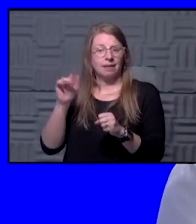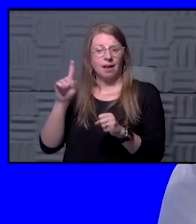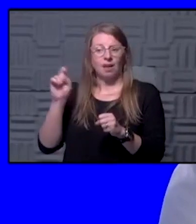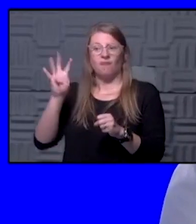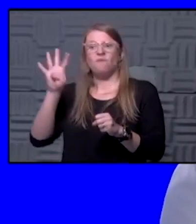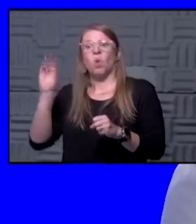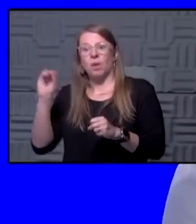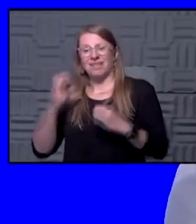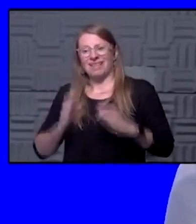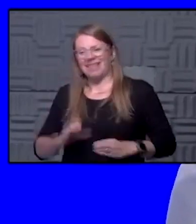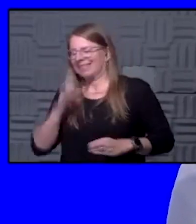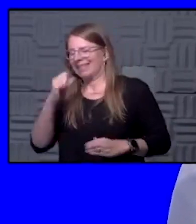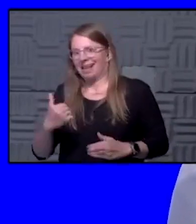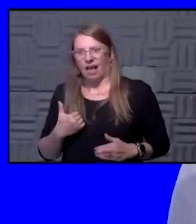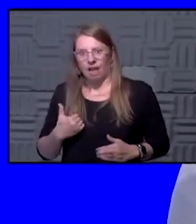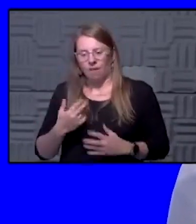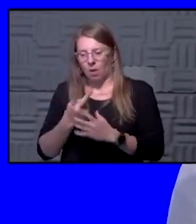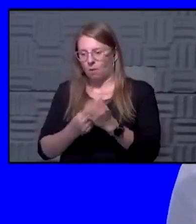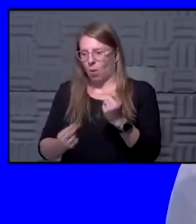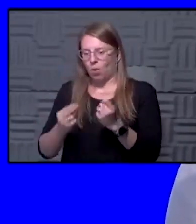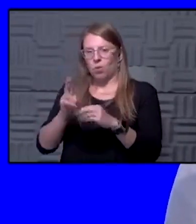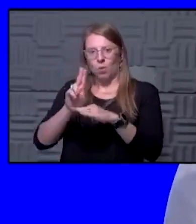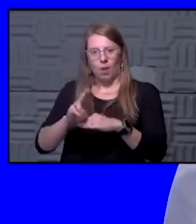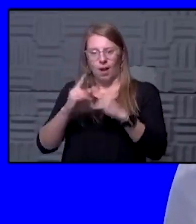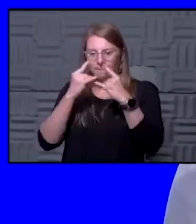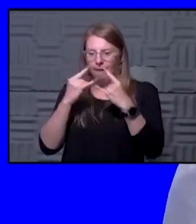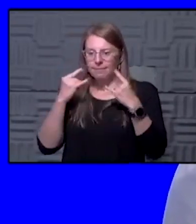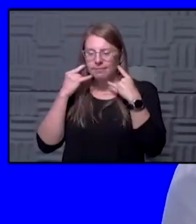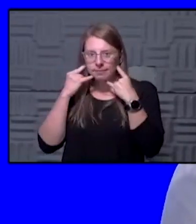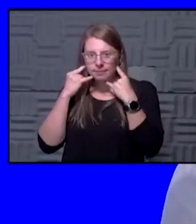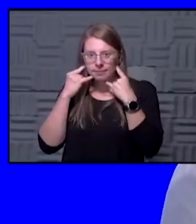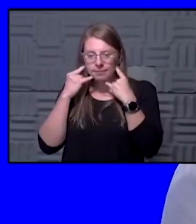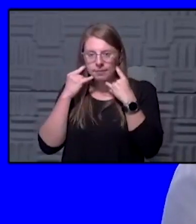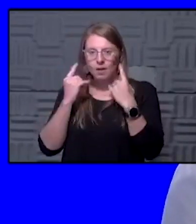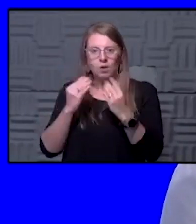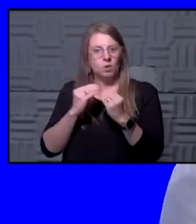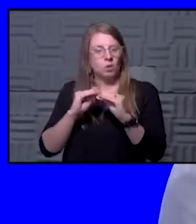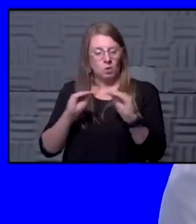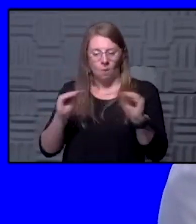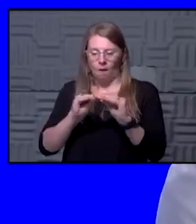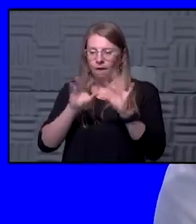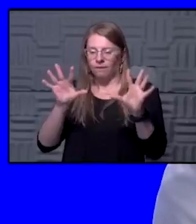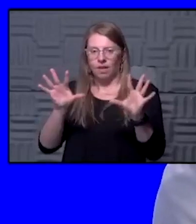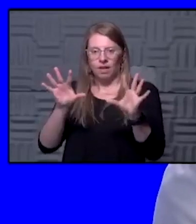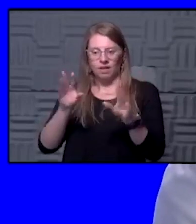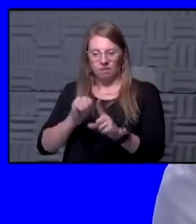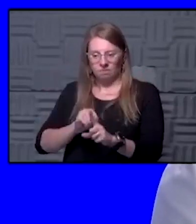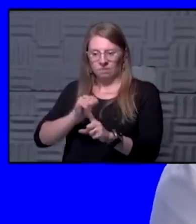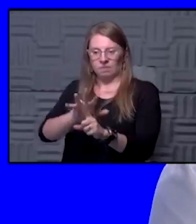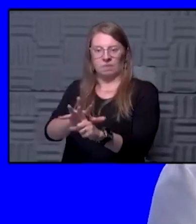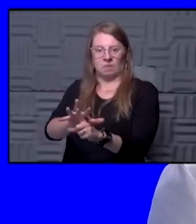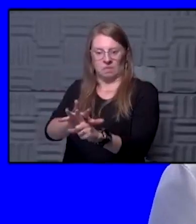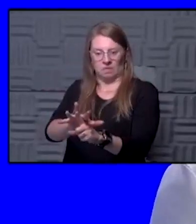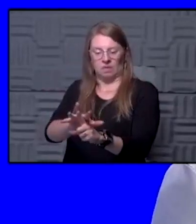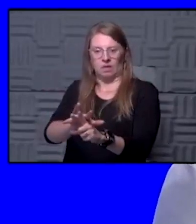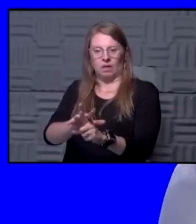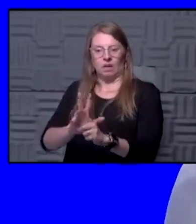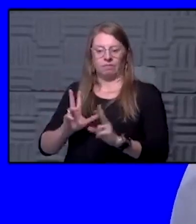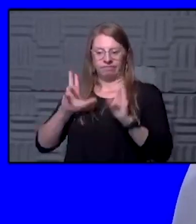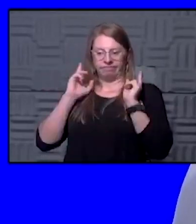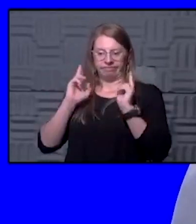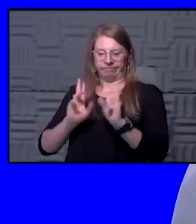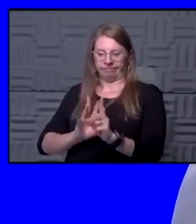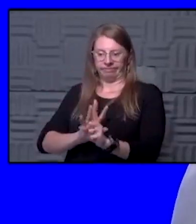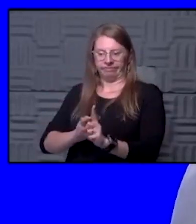140 clients did not. They both were wearing masks. And there was no obvious transfer of the infection from the hairstylist to the client.